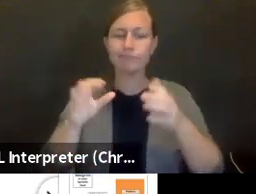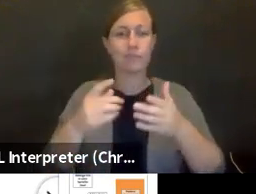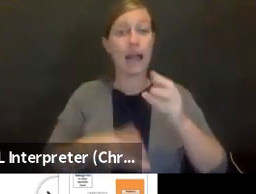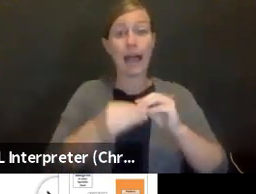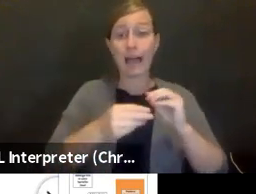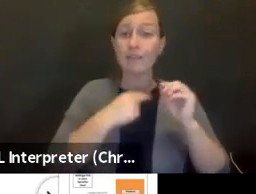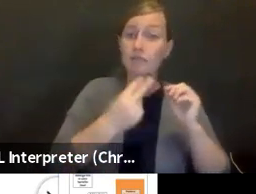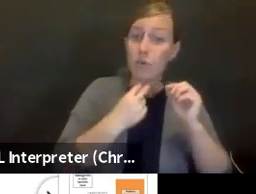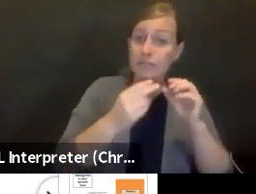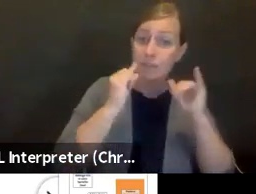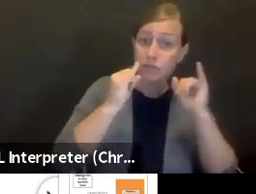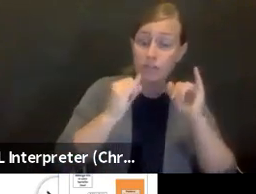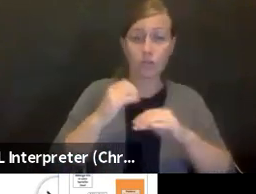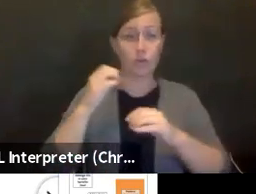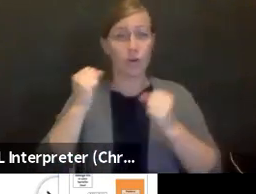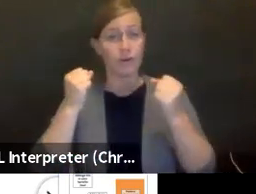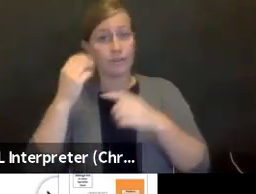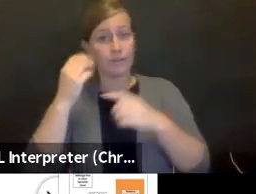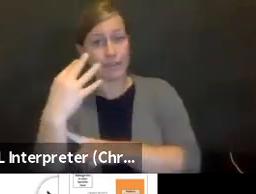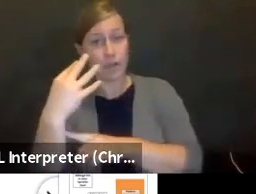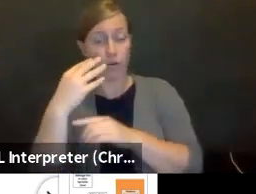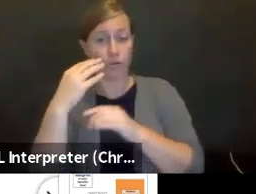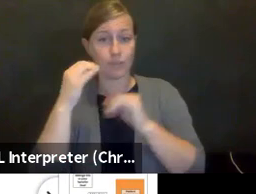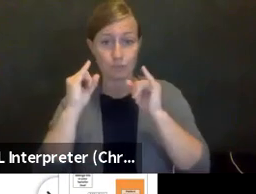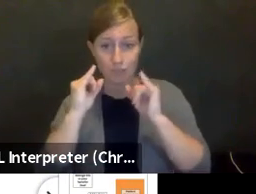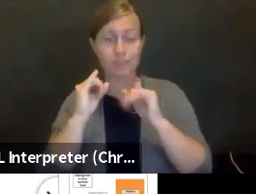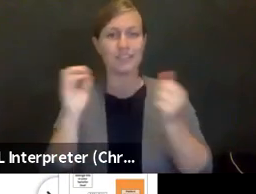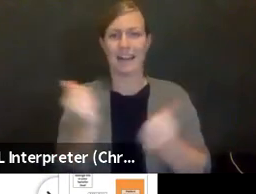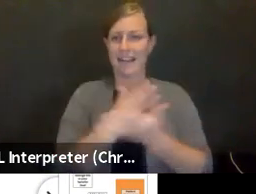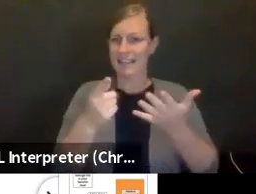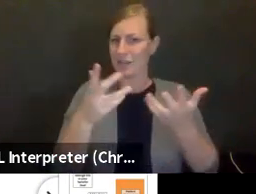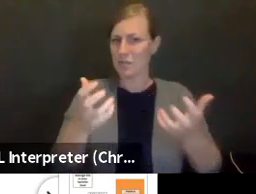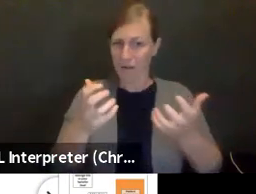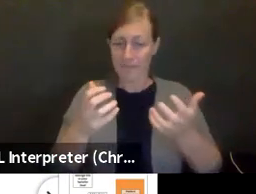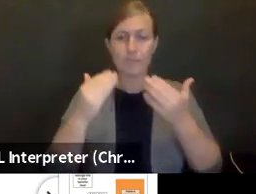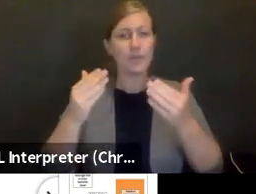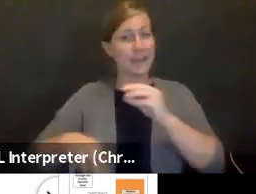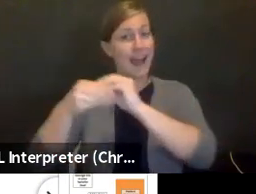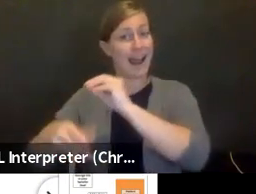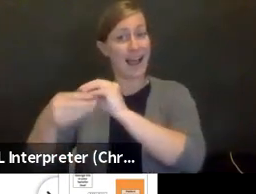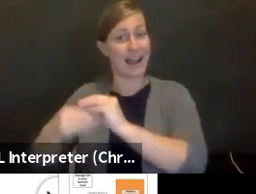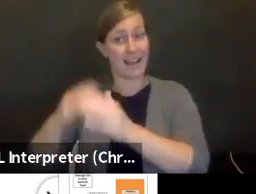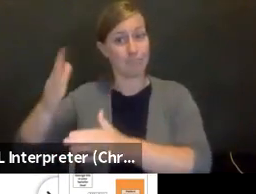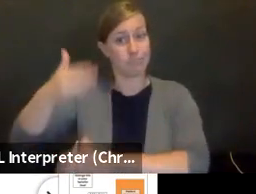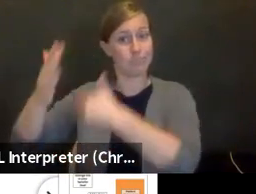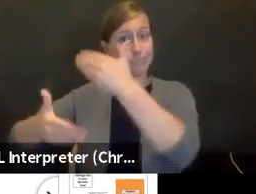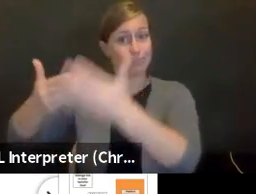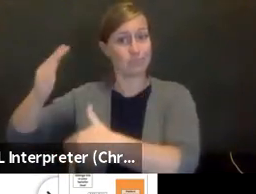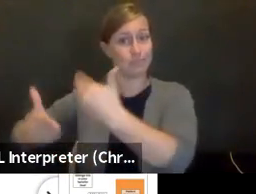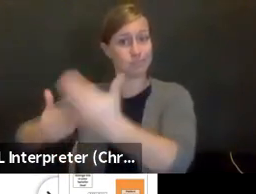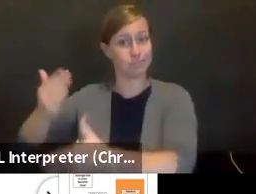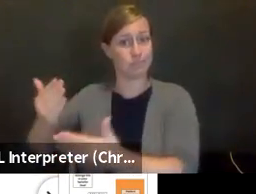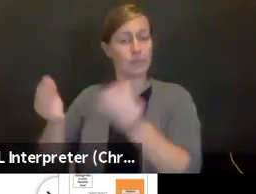video instructions, anything you want. And you can continue to add pages, and they would have access to these to keep